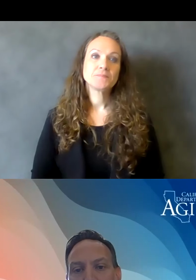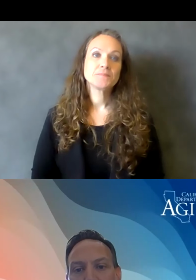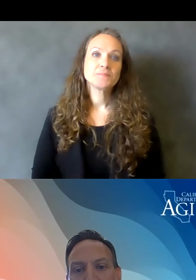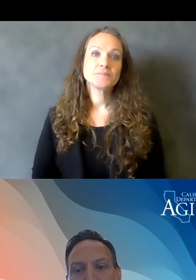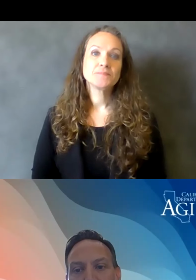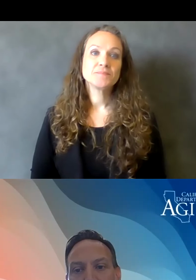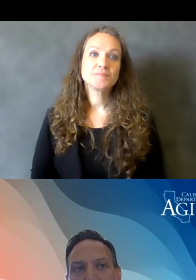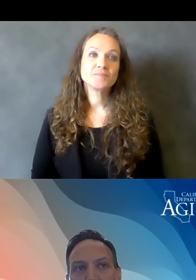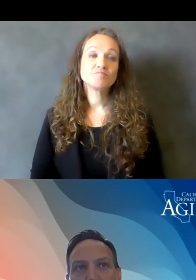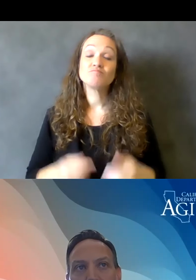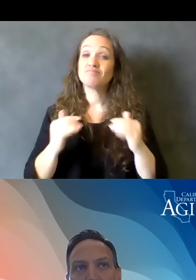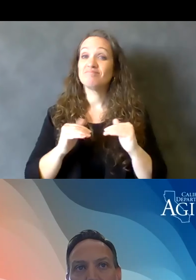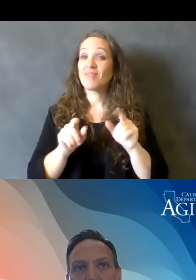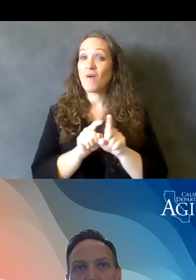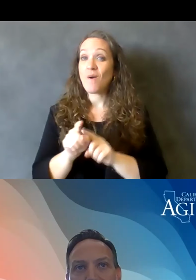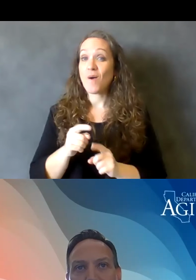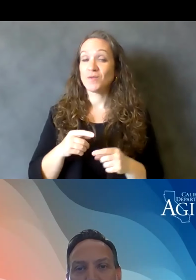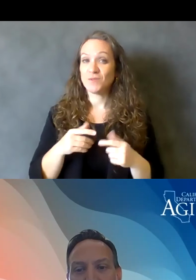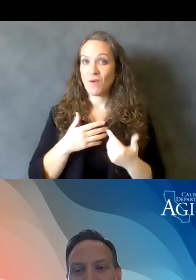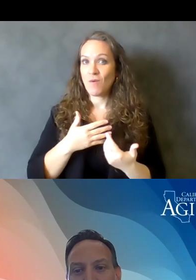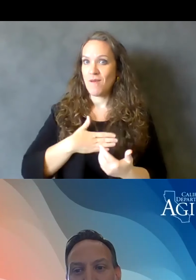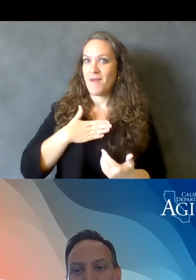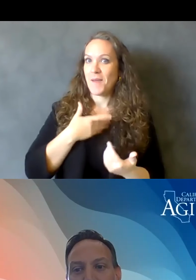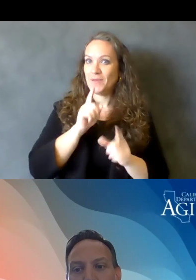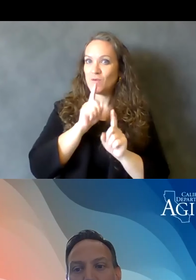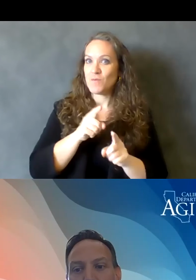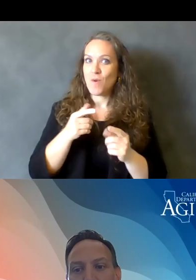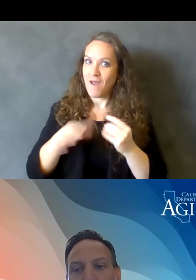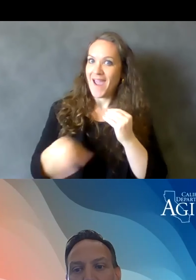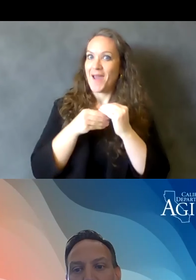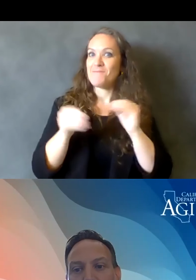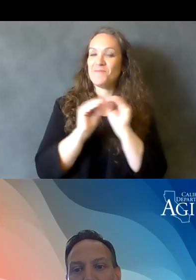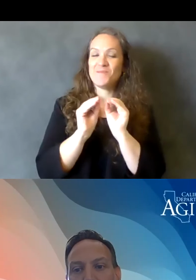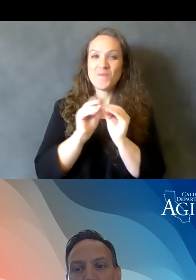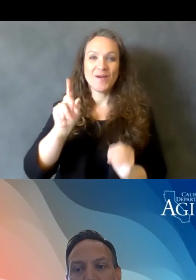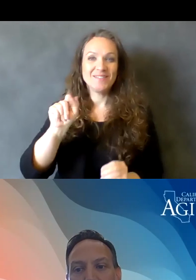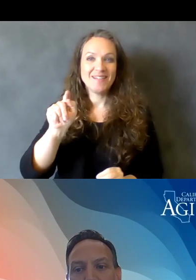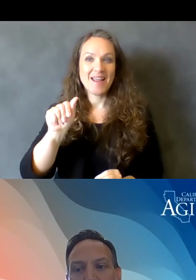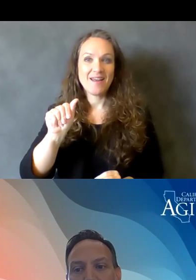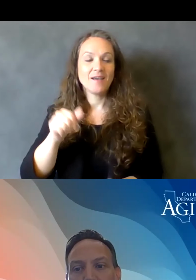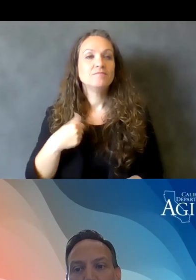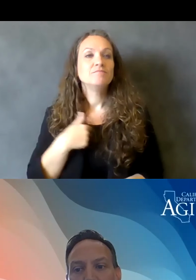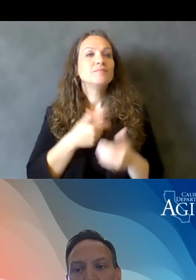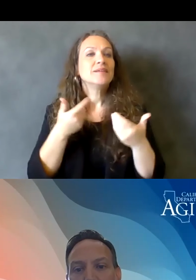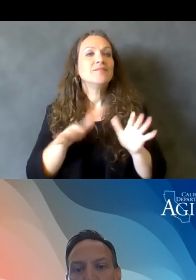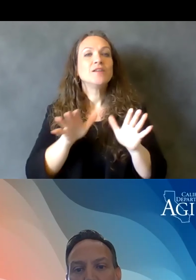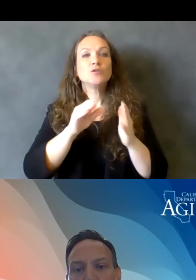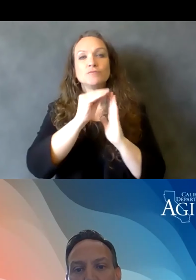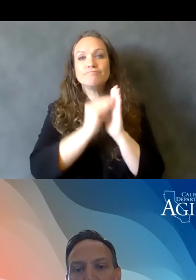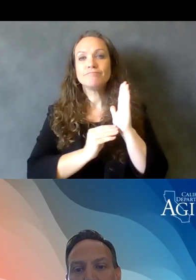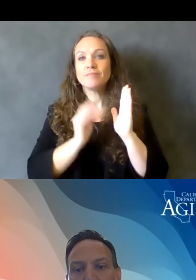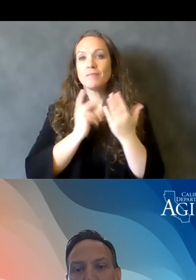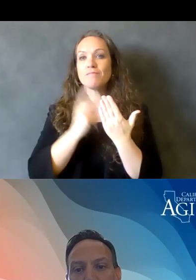We're also pleased to report that we have additional data now available. We've completed our program fact sheets for fiscal